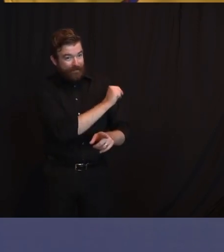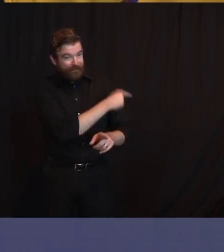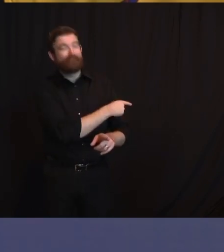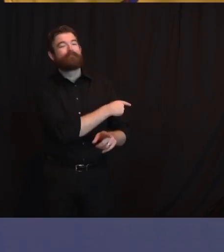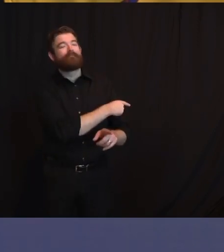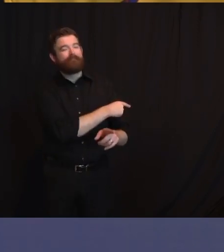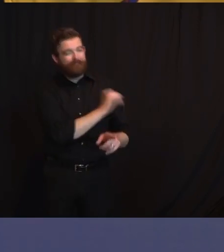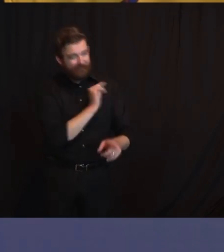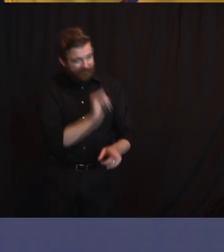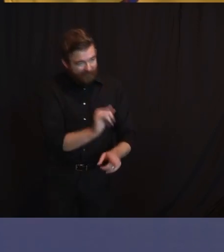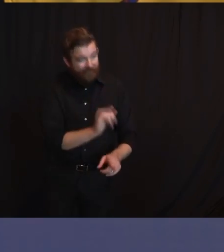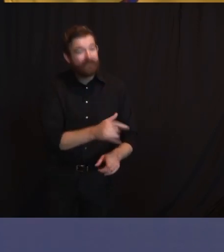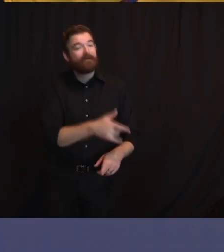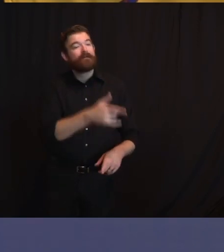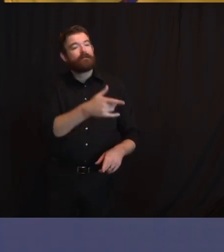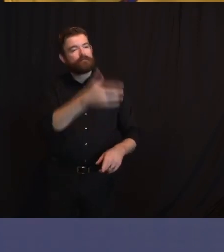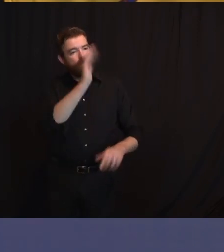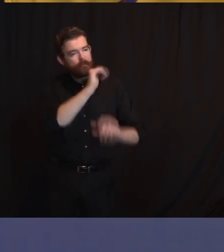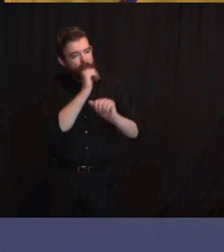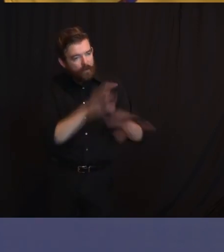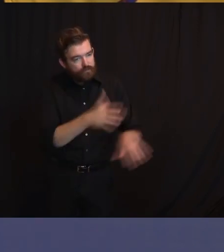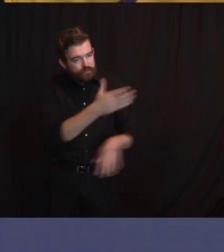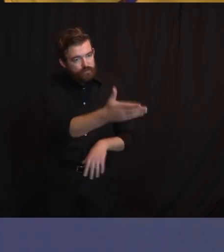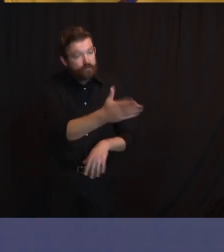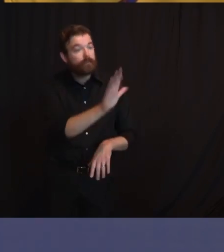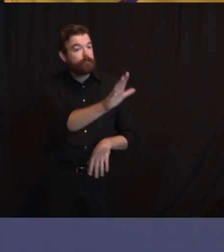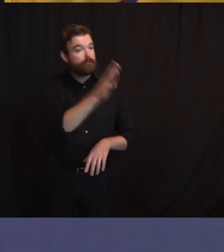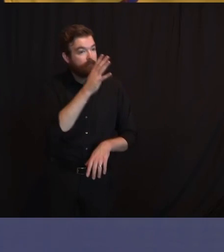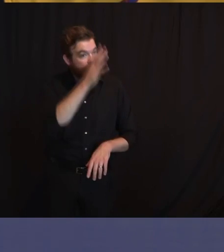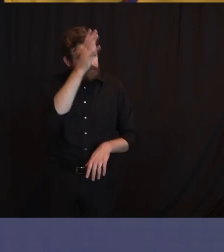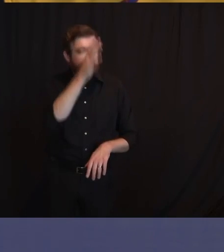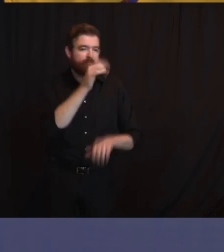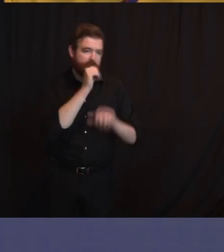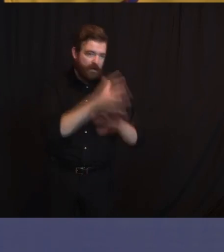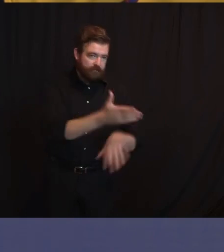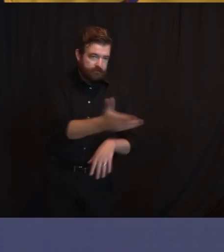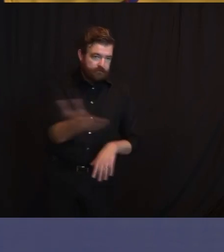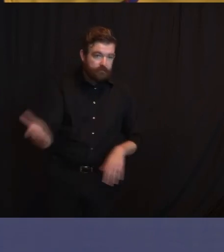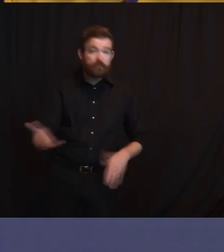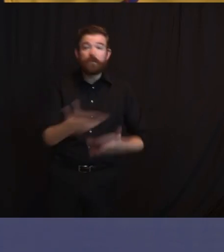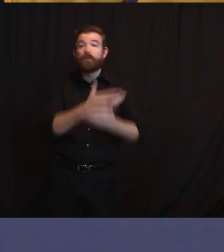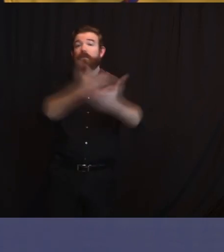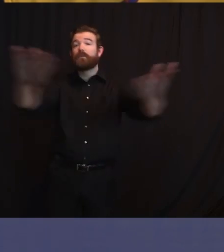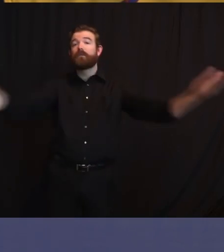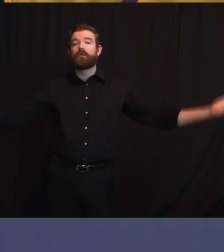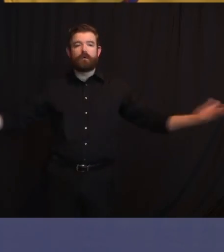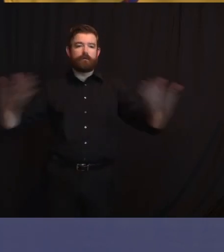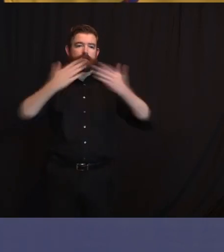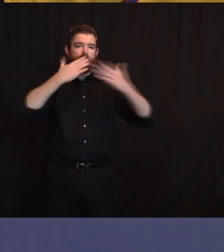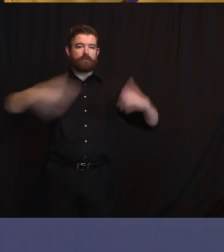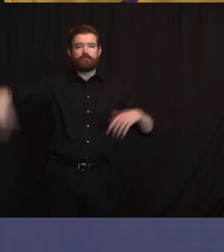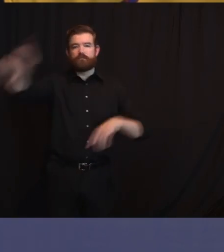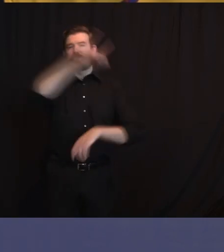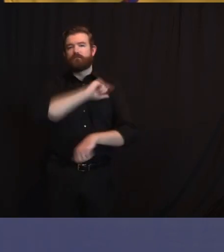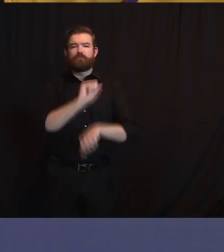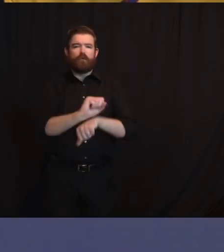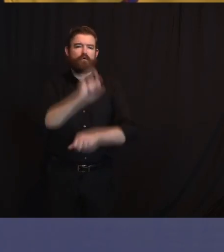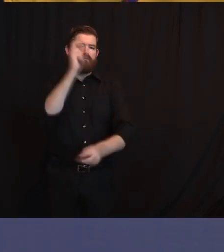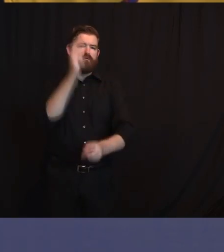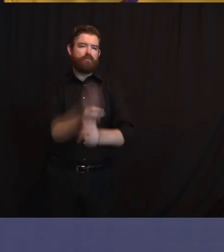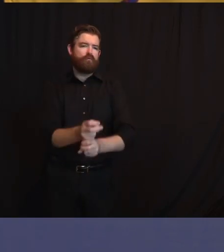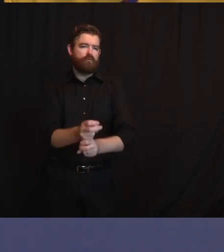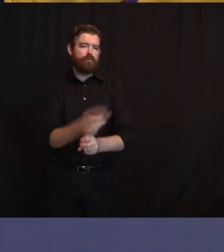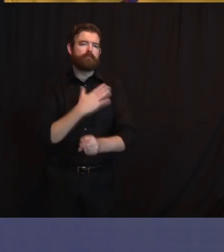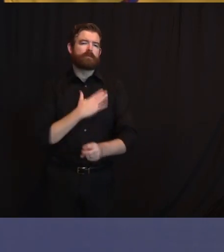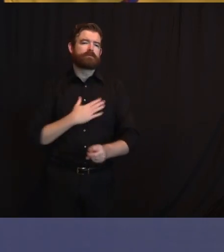But God bless you, and again, God bless your mom and dad. To each and every one of you, thank you for everything you're doing. Please bear with us.